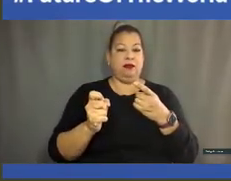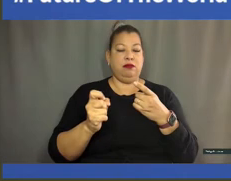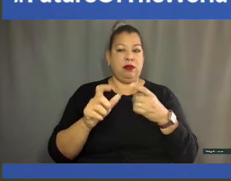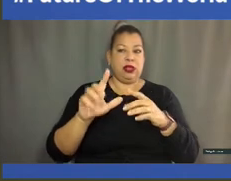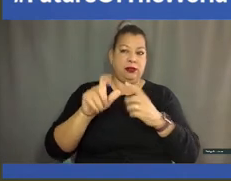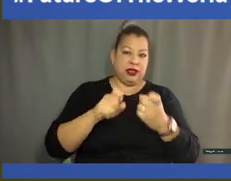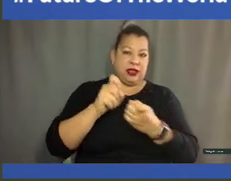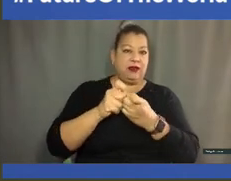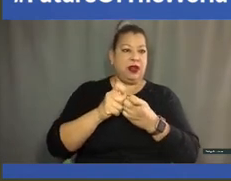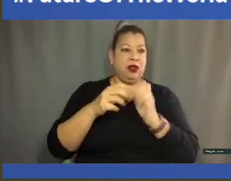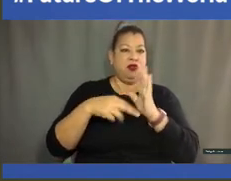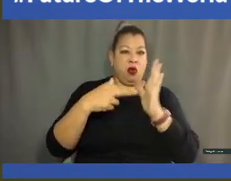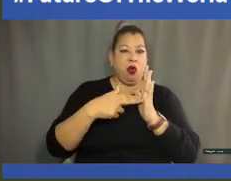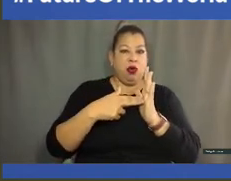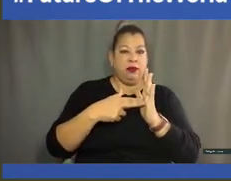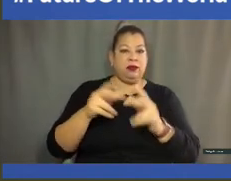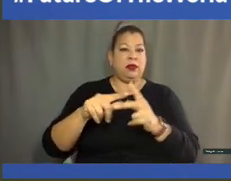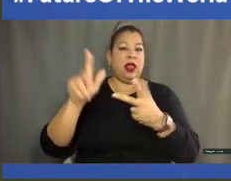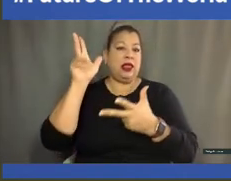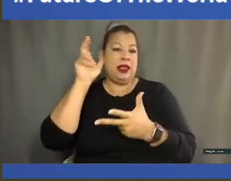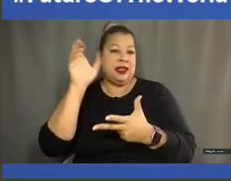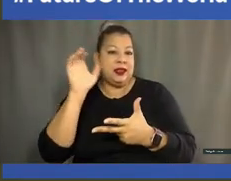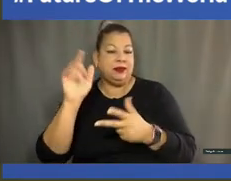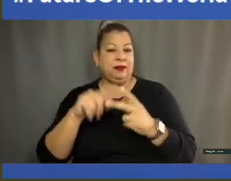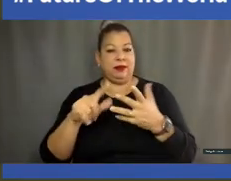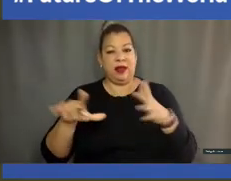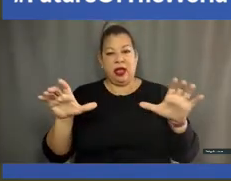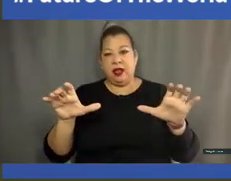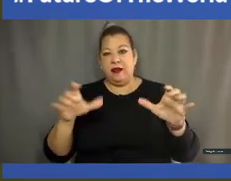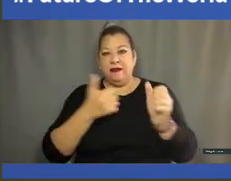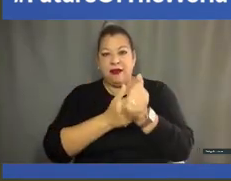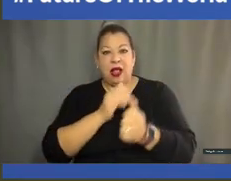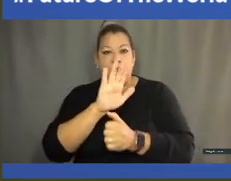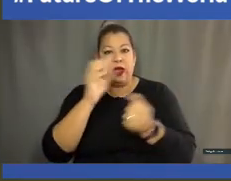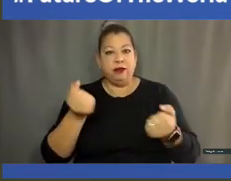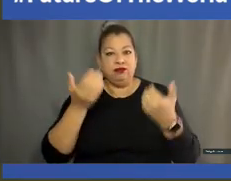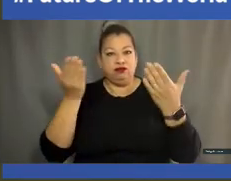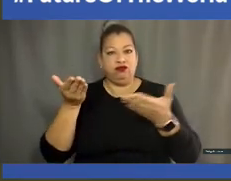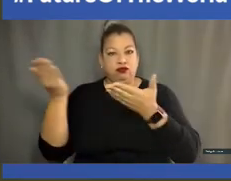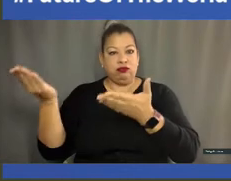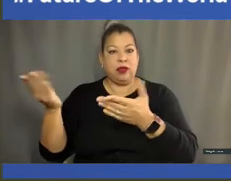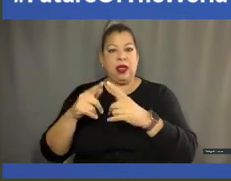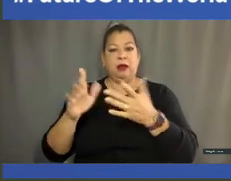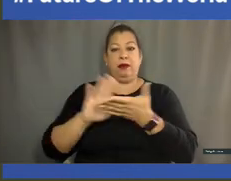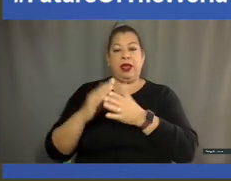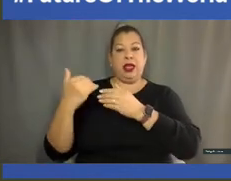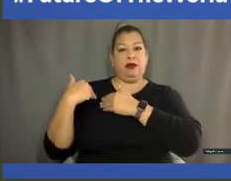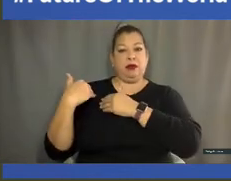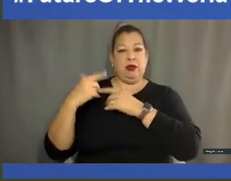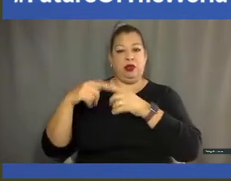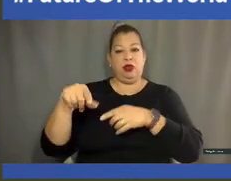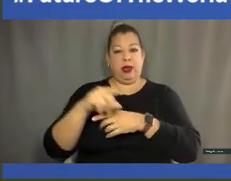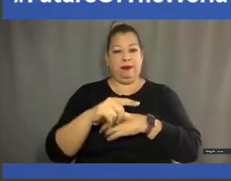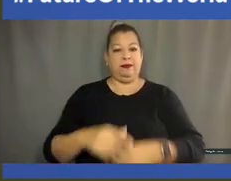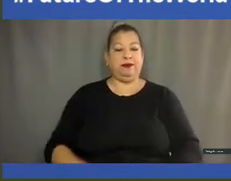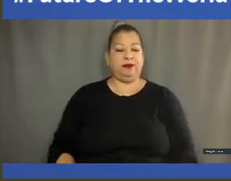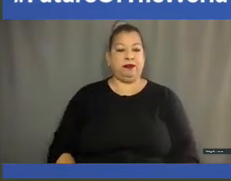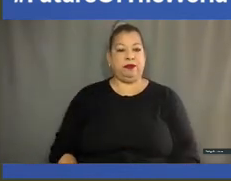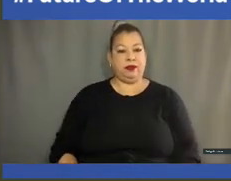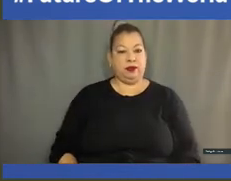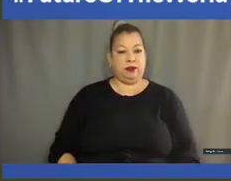policymaking, listen to them, act on their suggestions, and be accountable to them. And perhaps our next guest